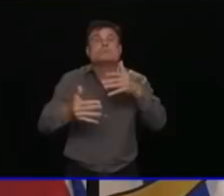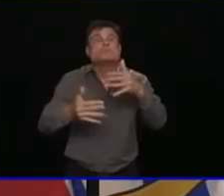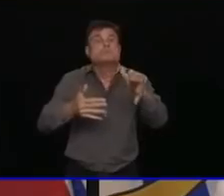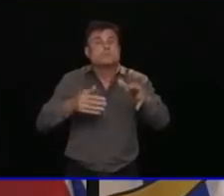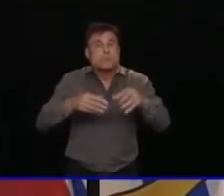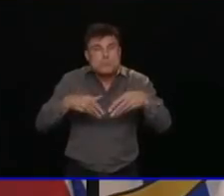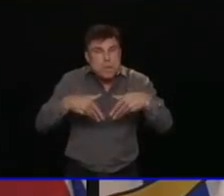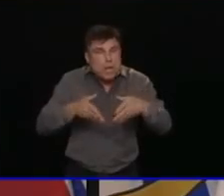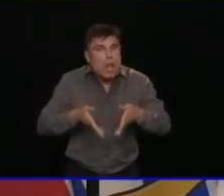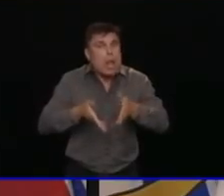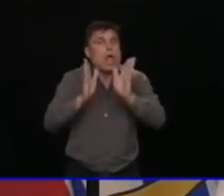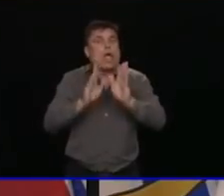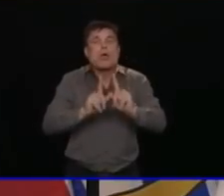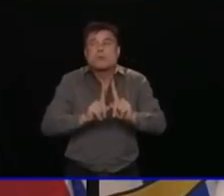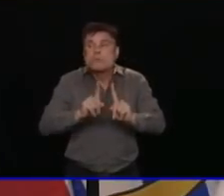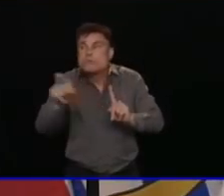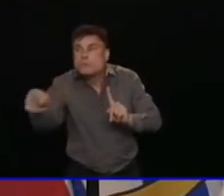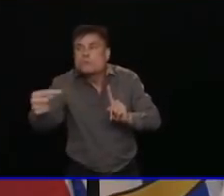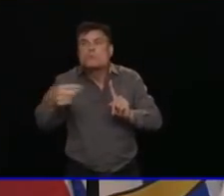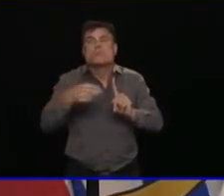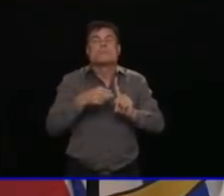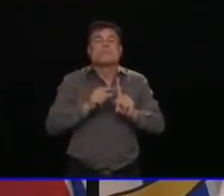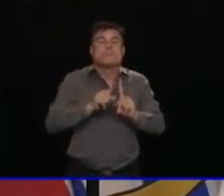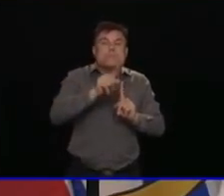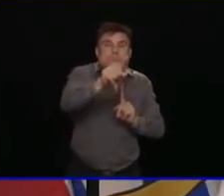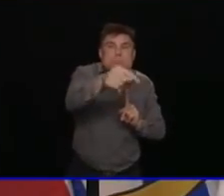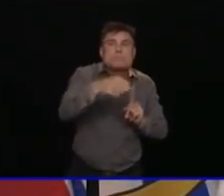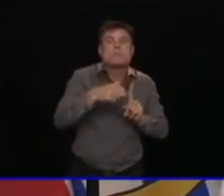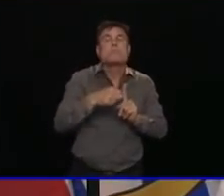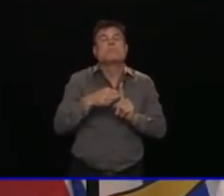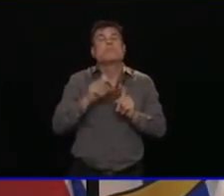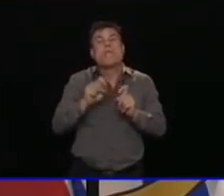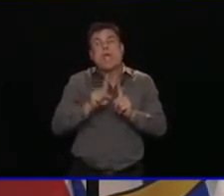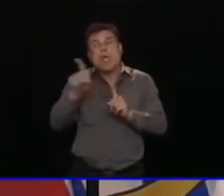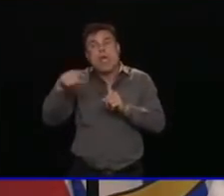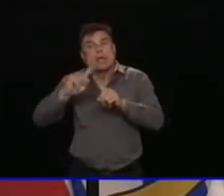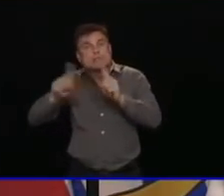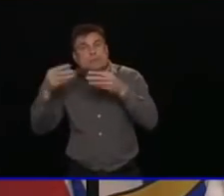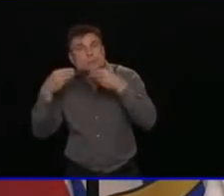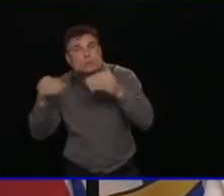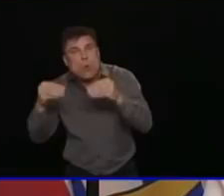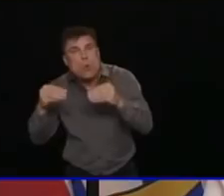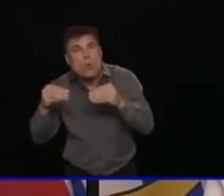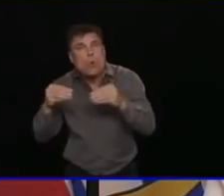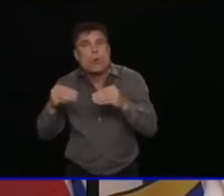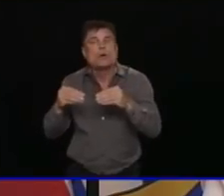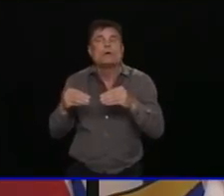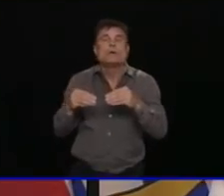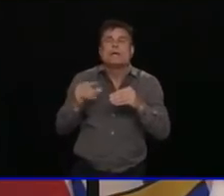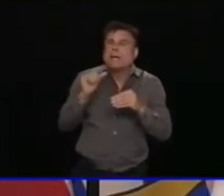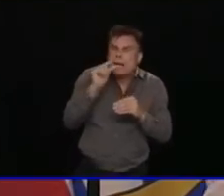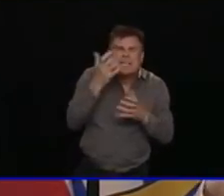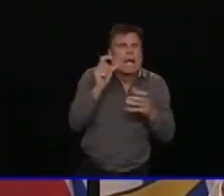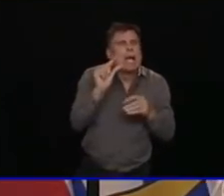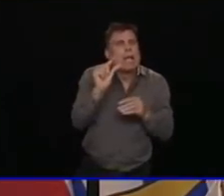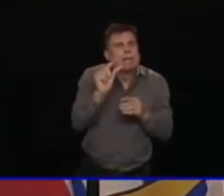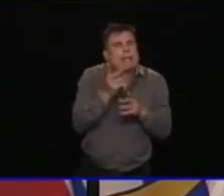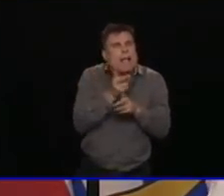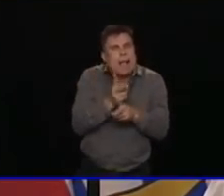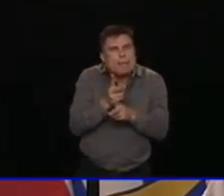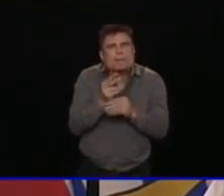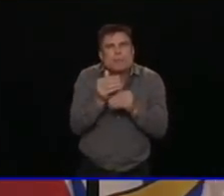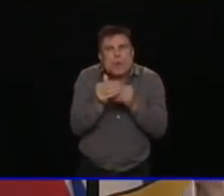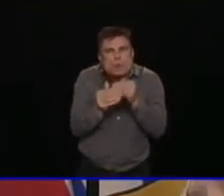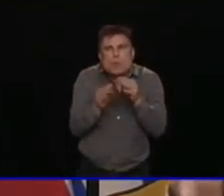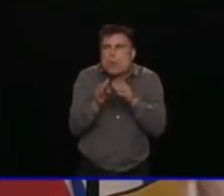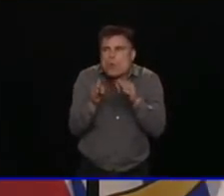this tells me is we're doing it right. People are being thoughtful. They're keeping their distance when they can, particularly around